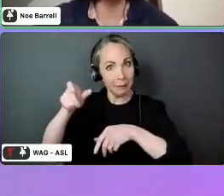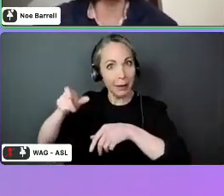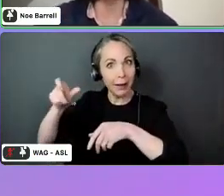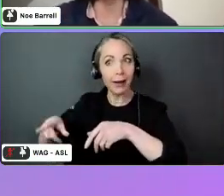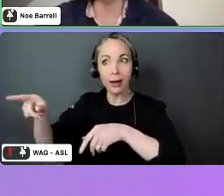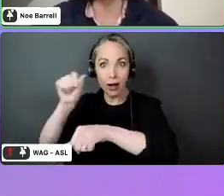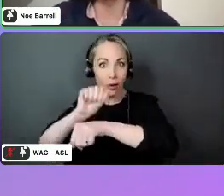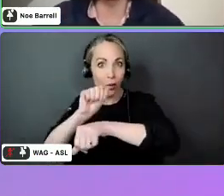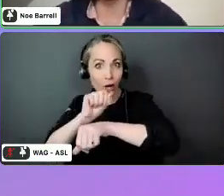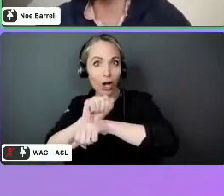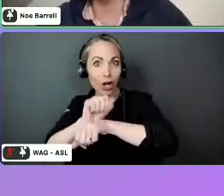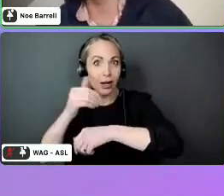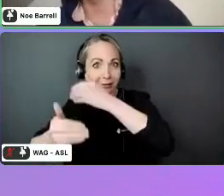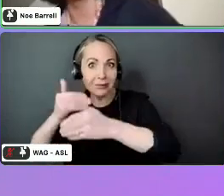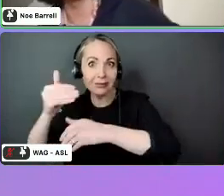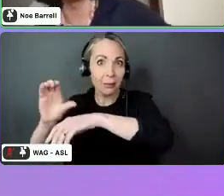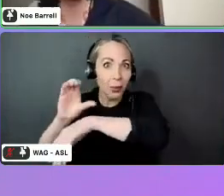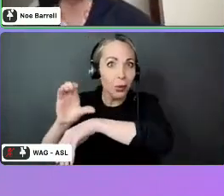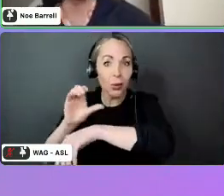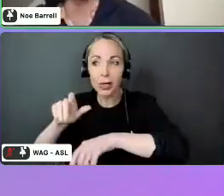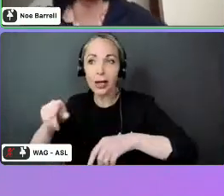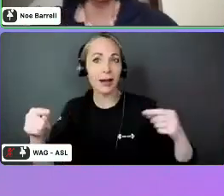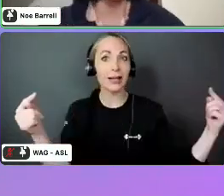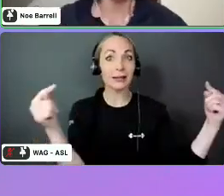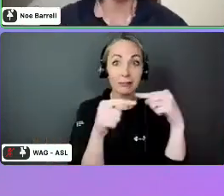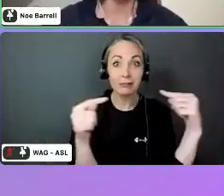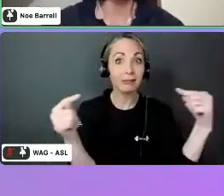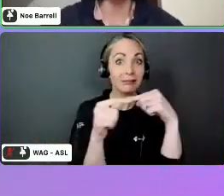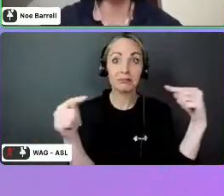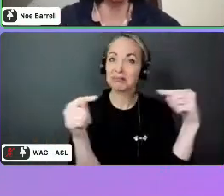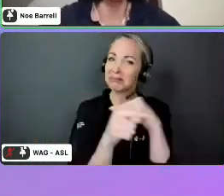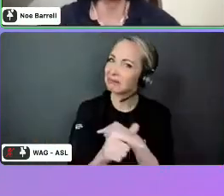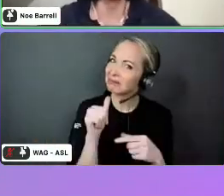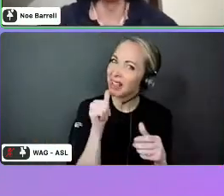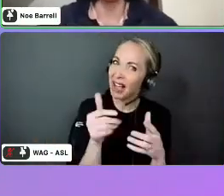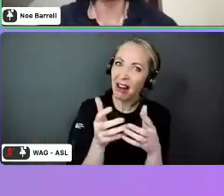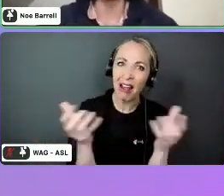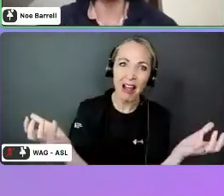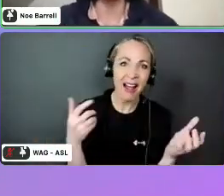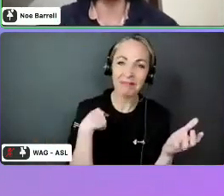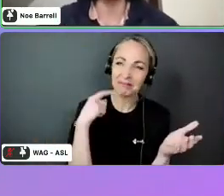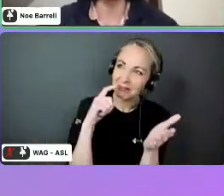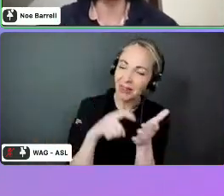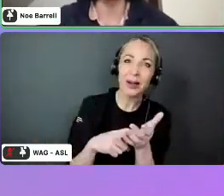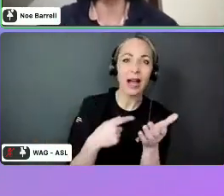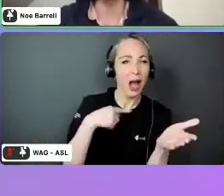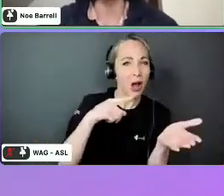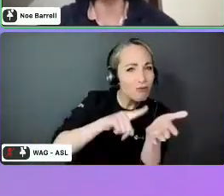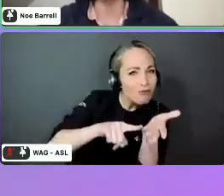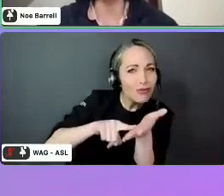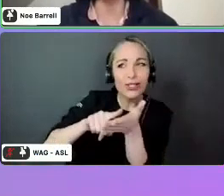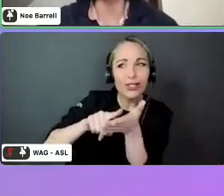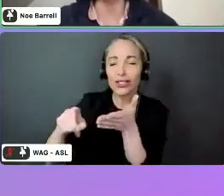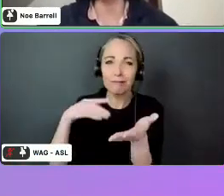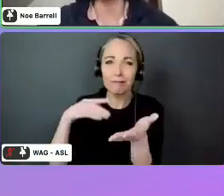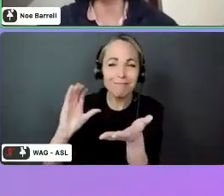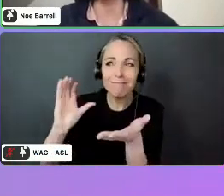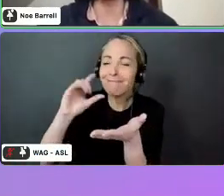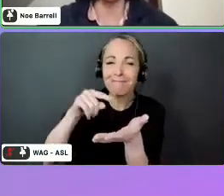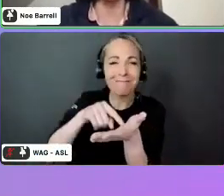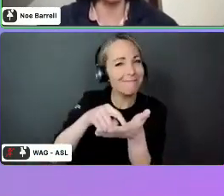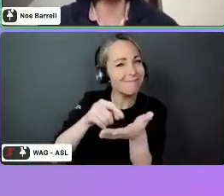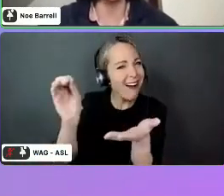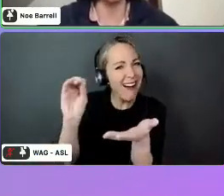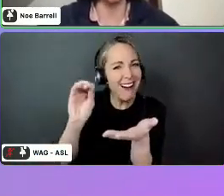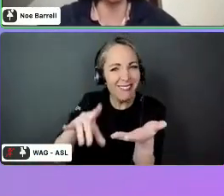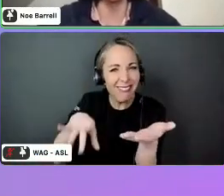of papers and looking through the internet to see what people had done, and it was really quite limited. So we were forging